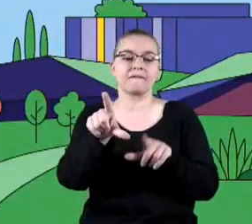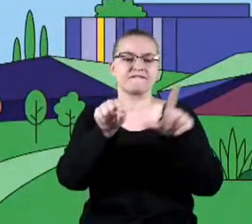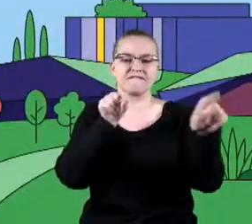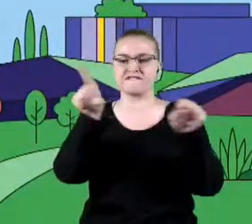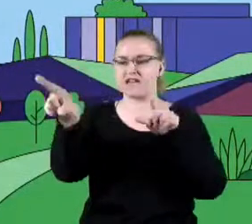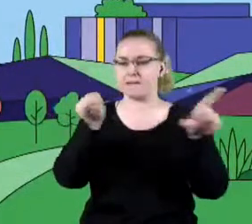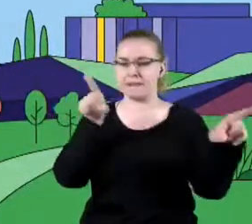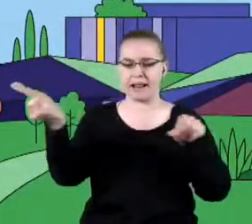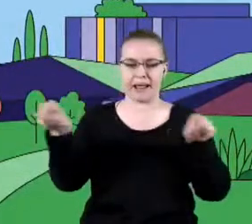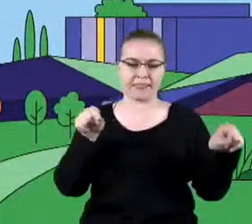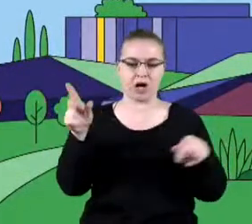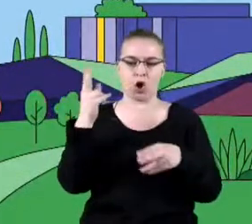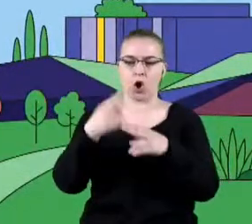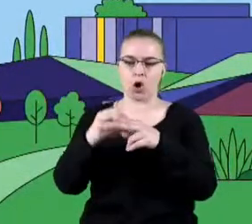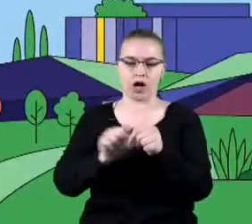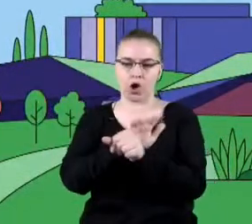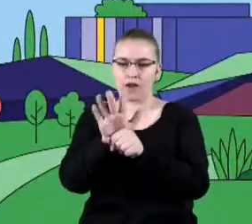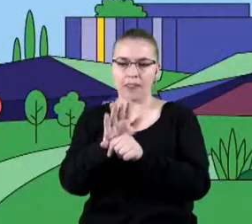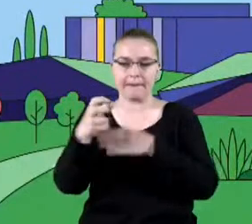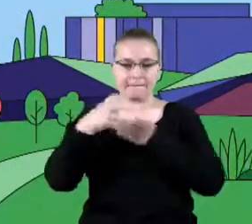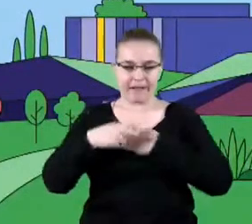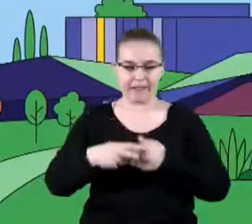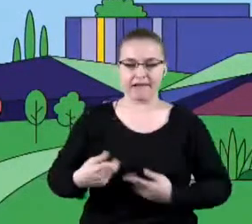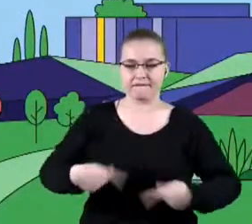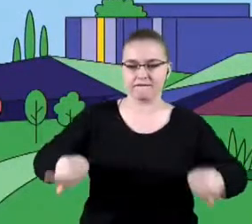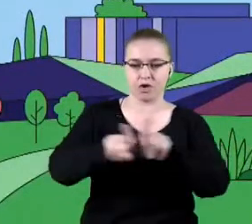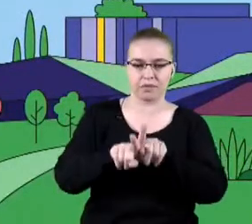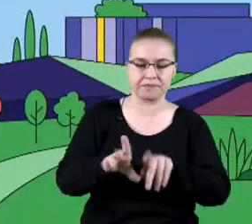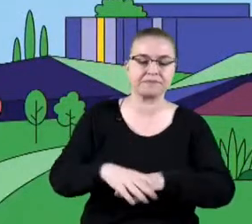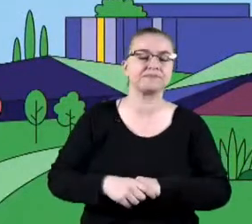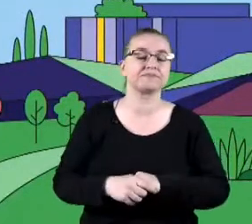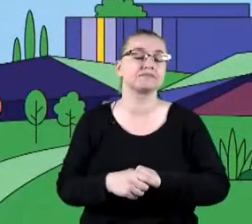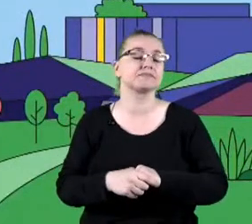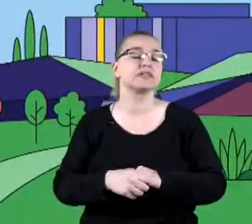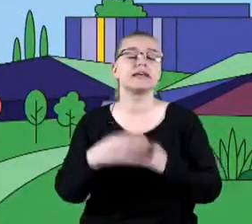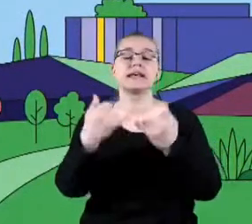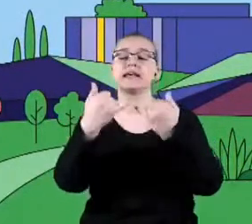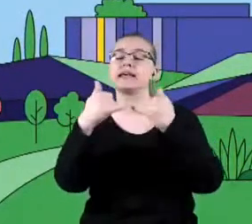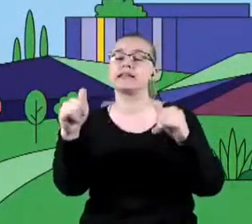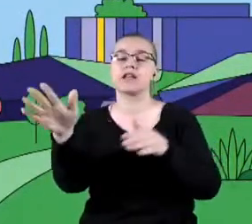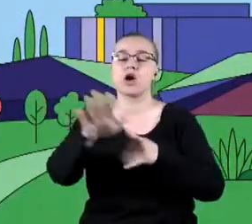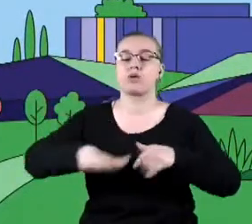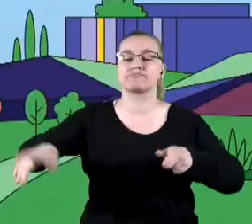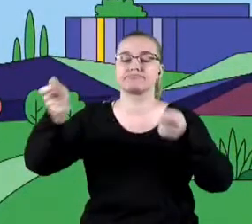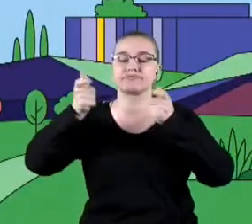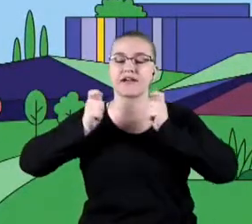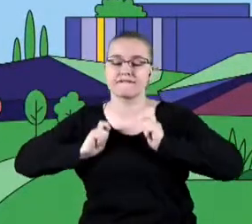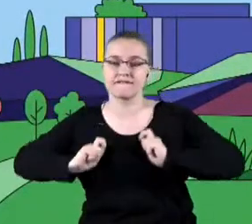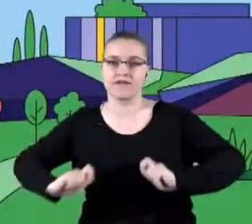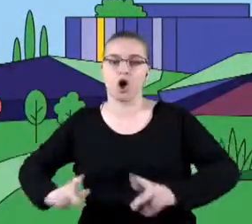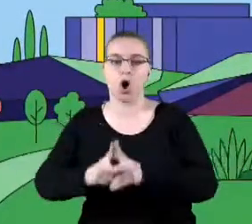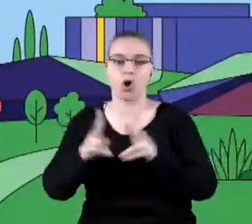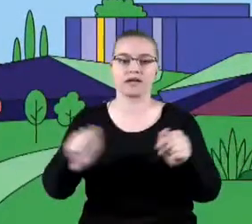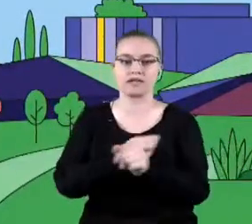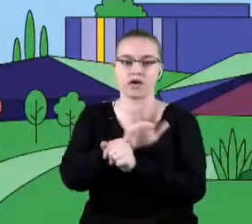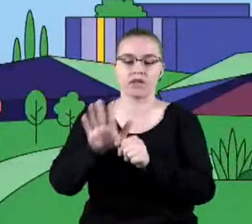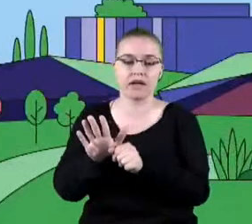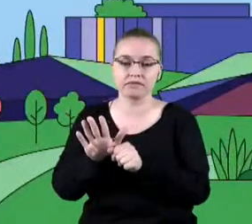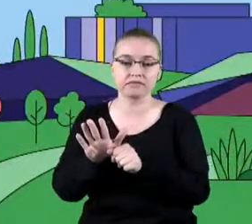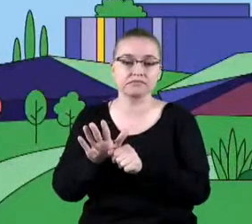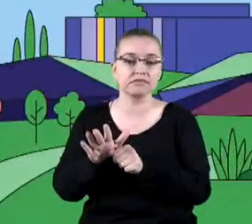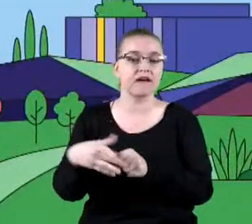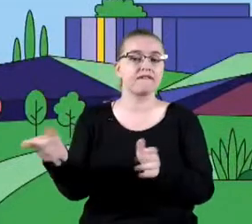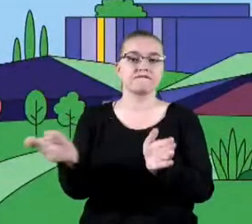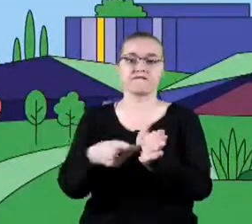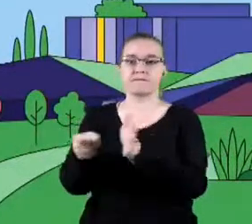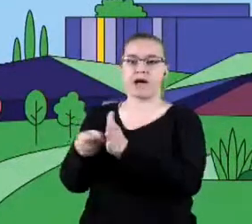other role of the city during the pandemic in Malaysia was to enforce the movement control order together with the National Security